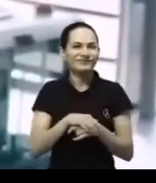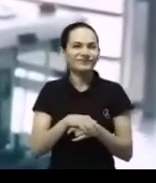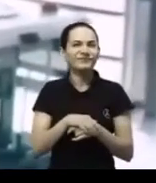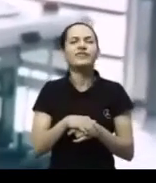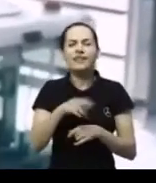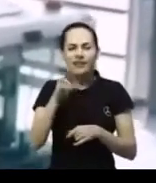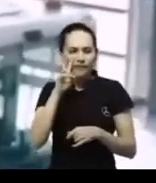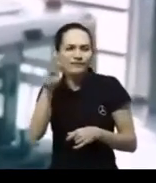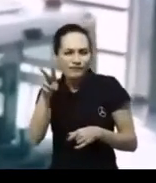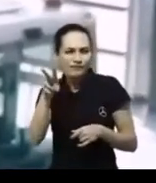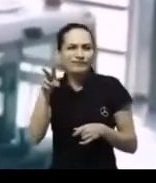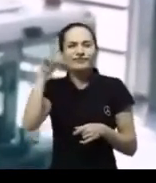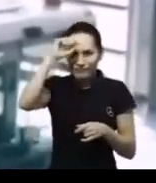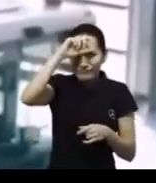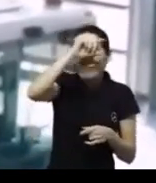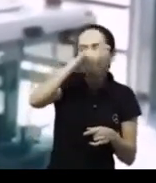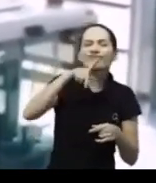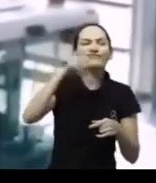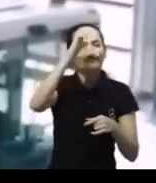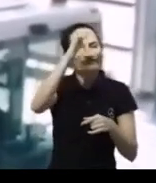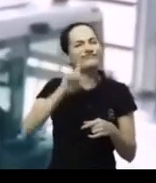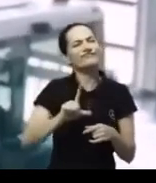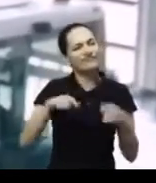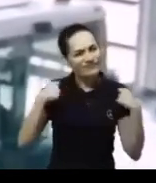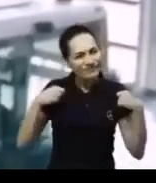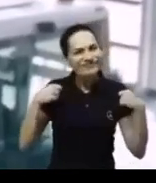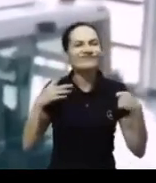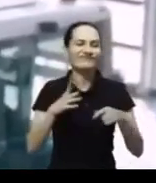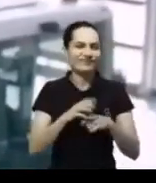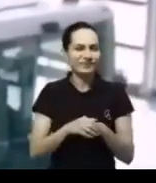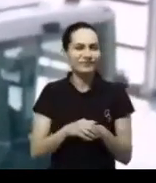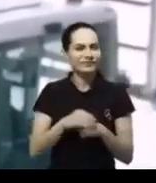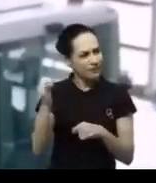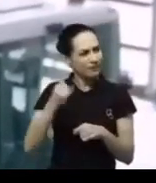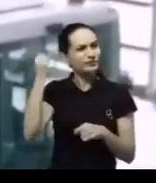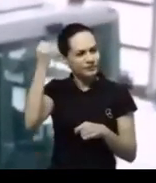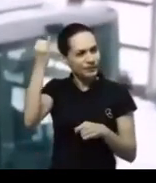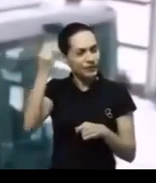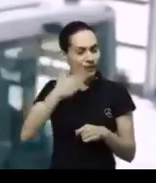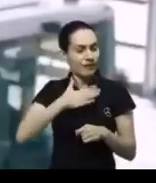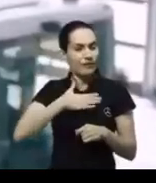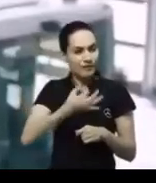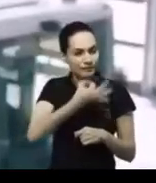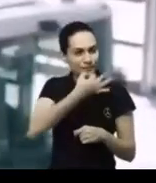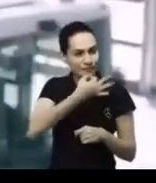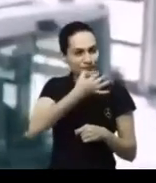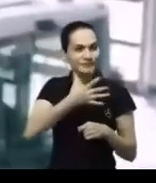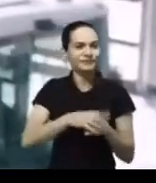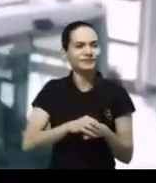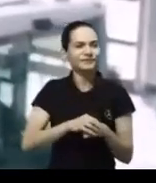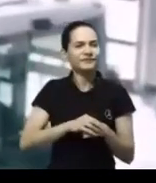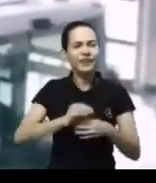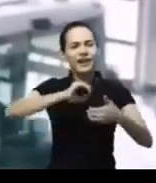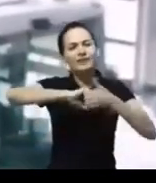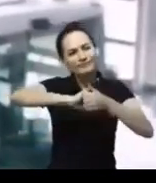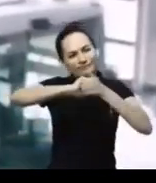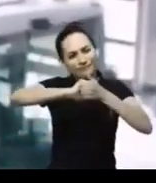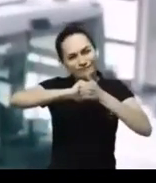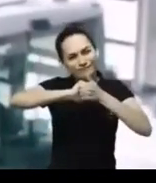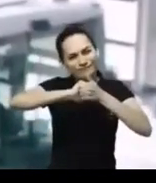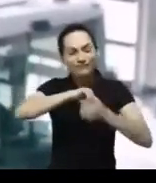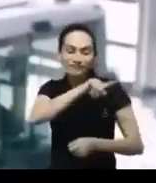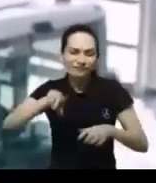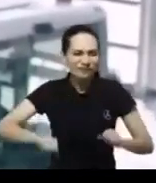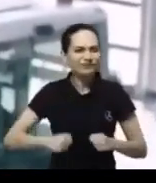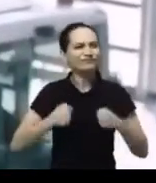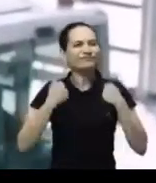your Brazilian customers just perfectly. And I think the most important thing, in my opinion, is the strong partnerships that you